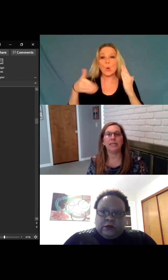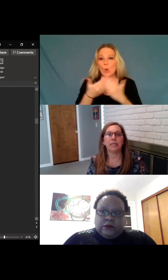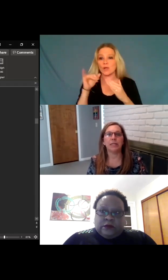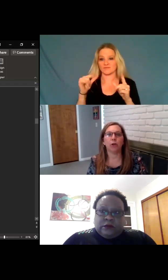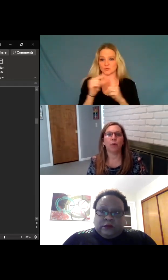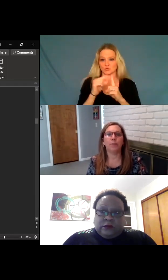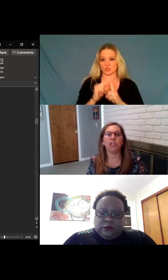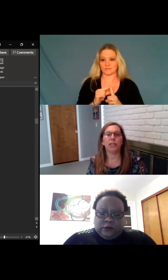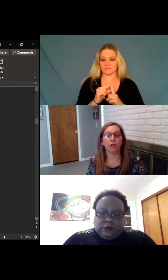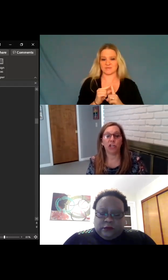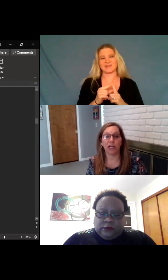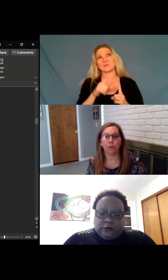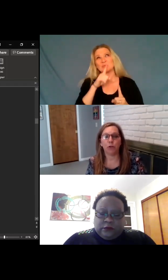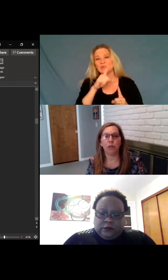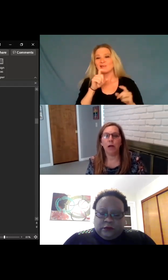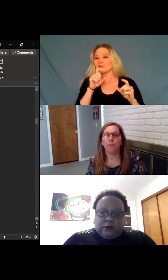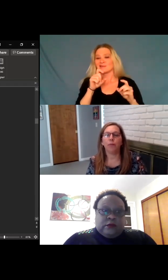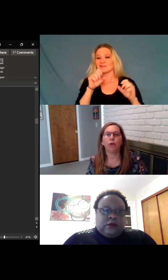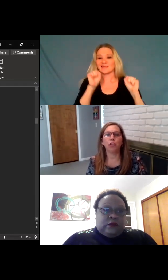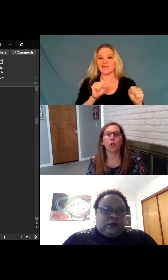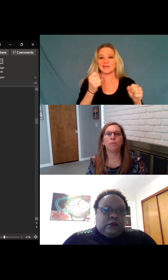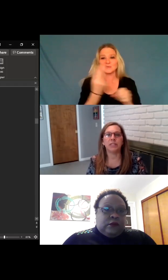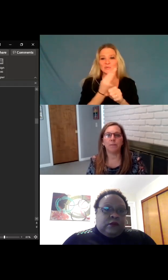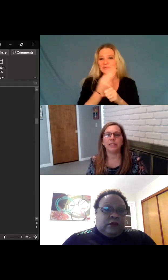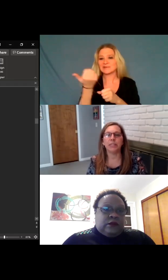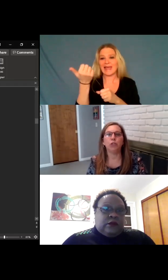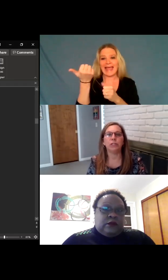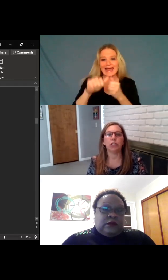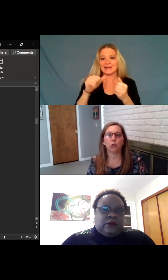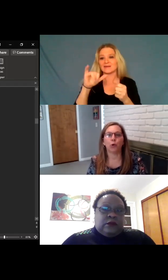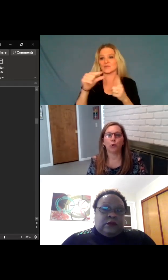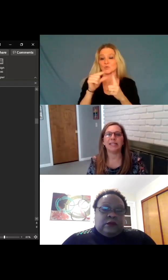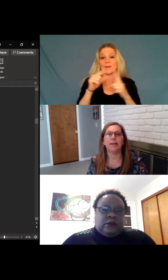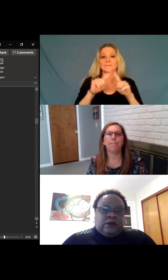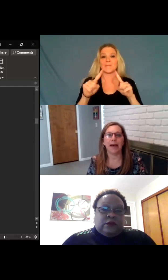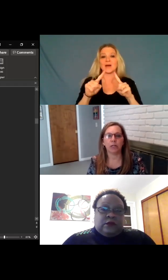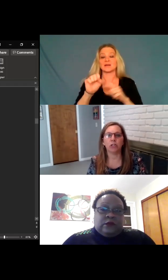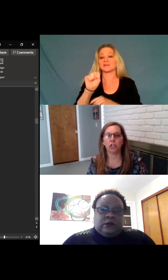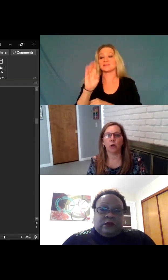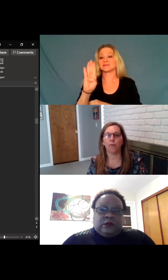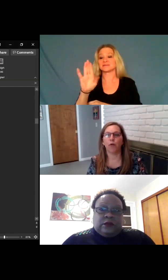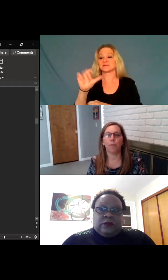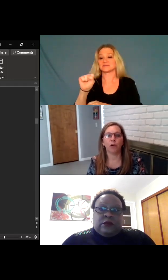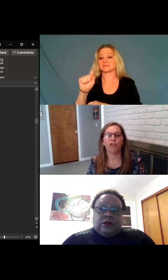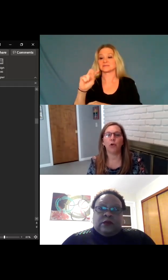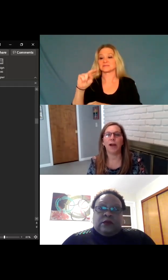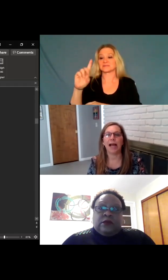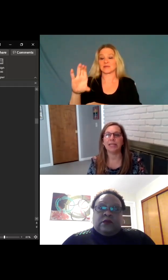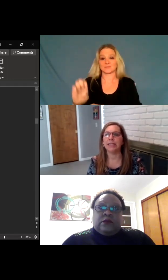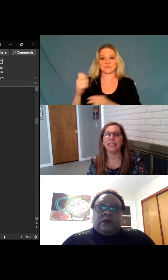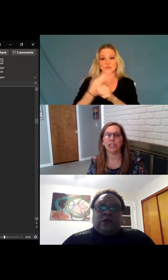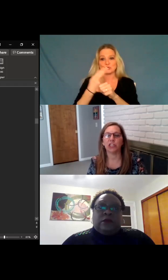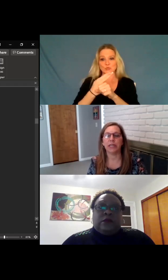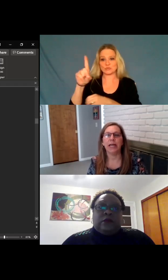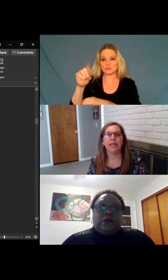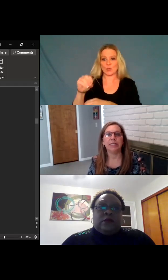and basically they're pretty much interchangeable, but the term substance use disorder is the medical term for a person who has